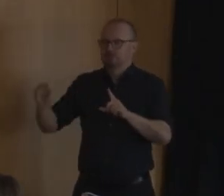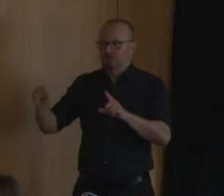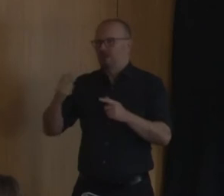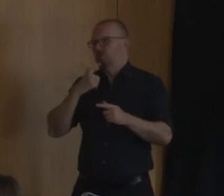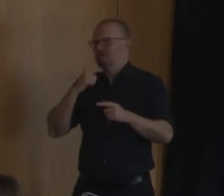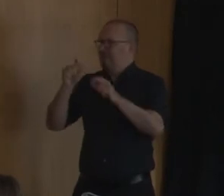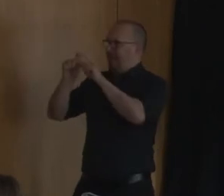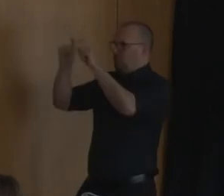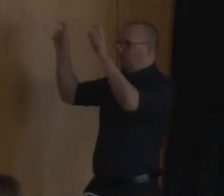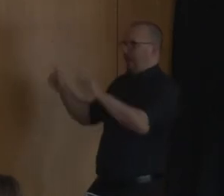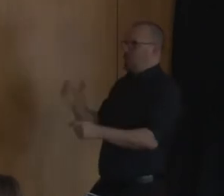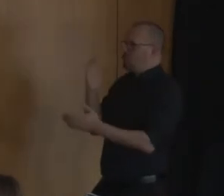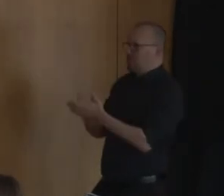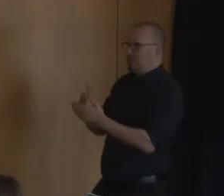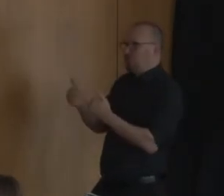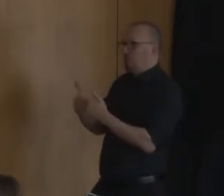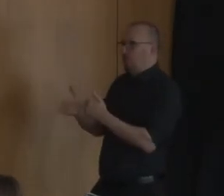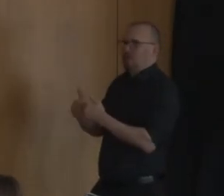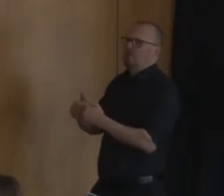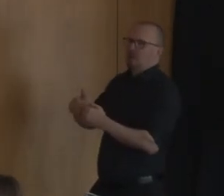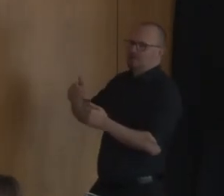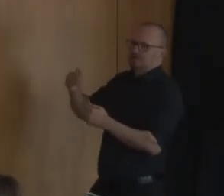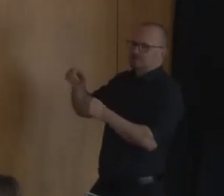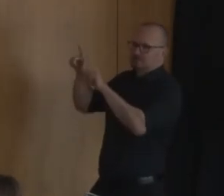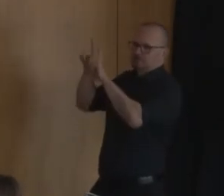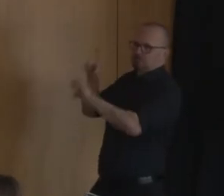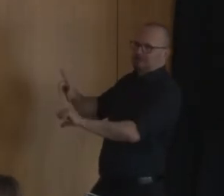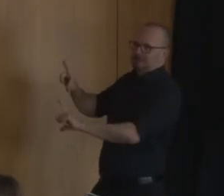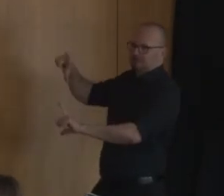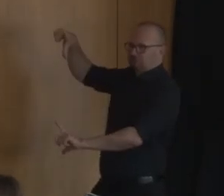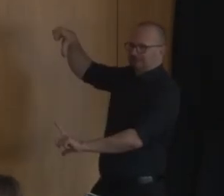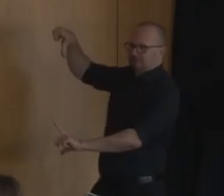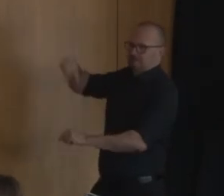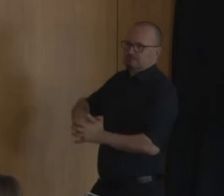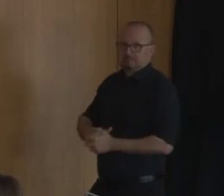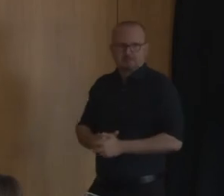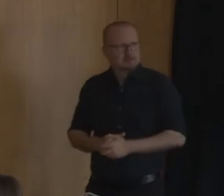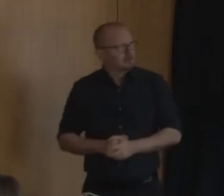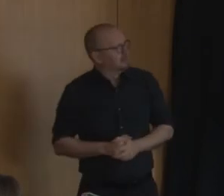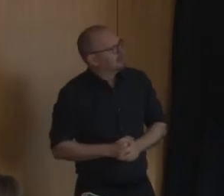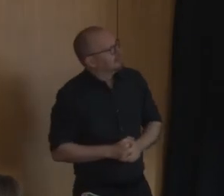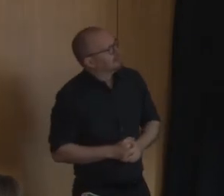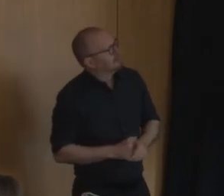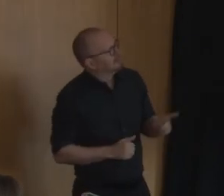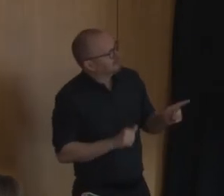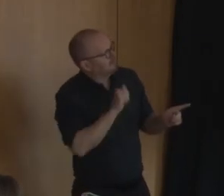screen. We tested this pretty early on too with kids, as you can see here. Lots of fun testing.